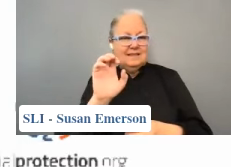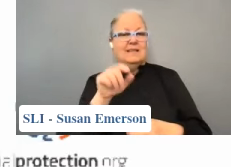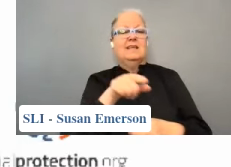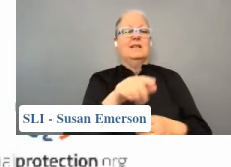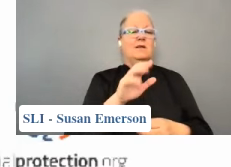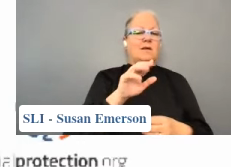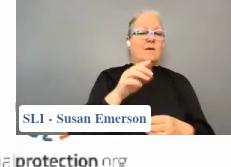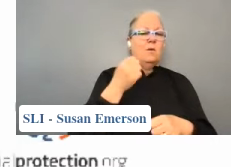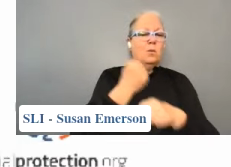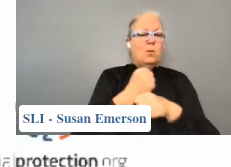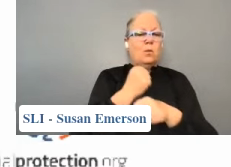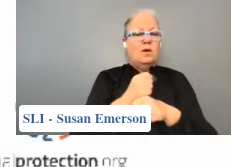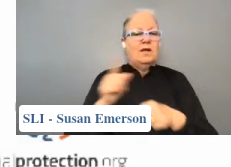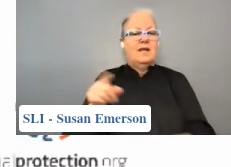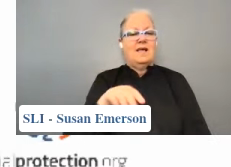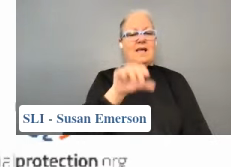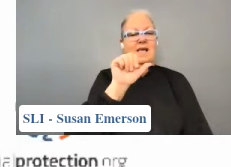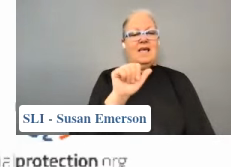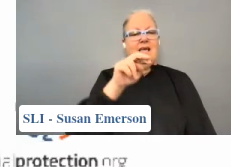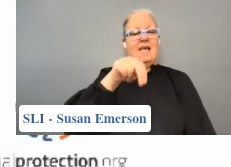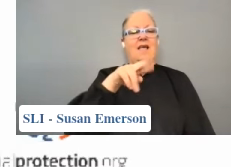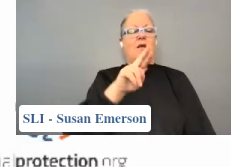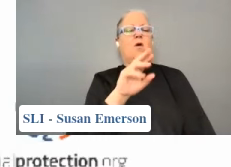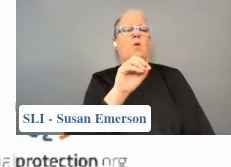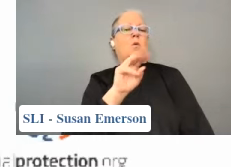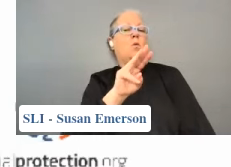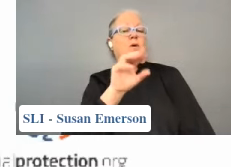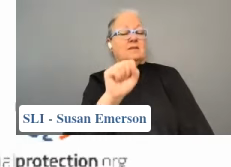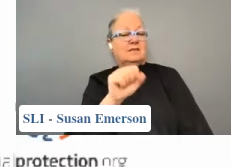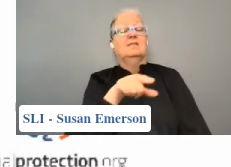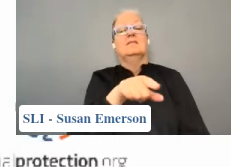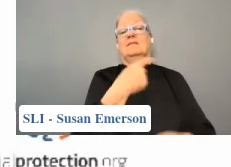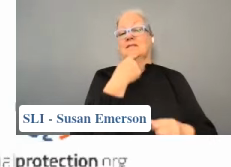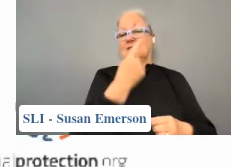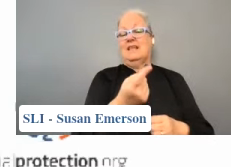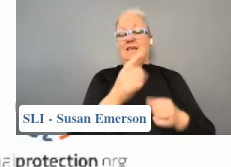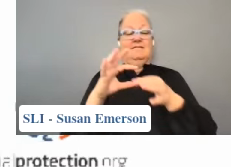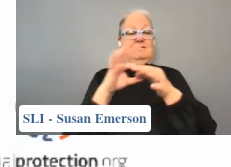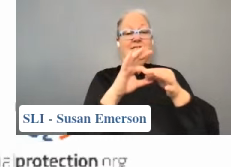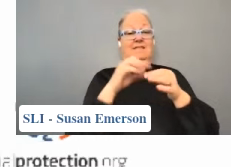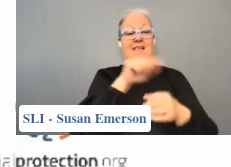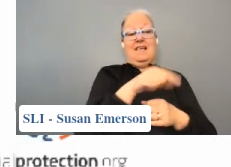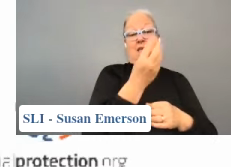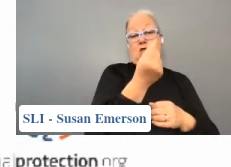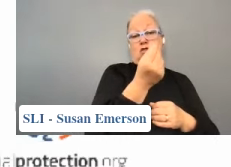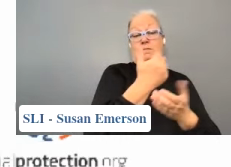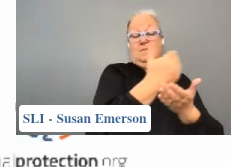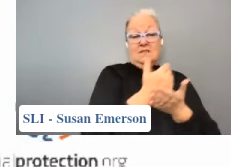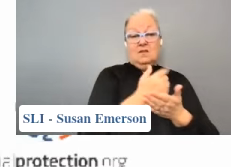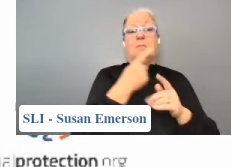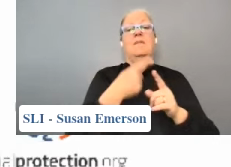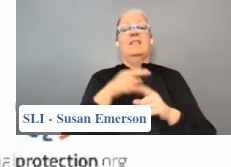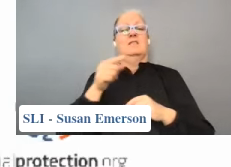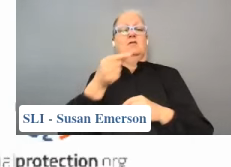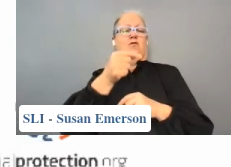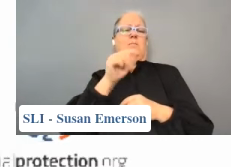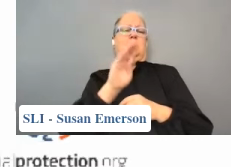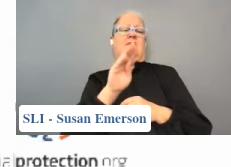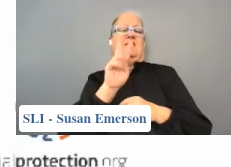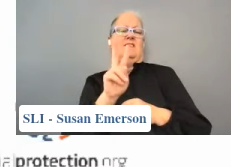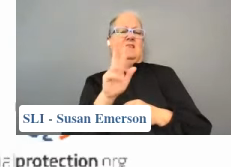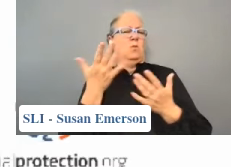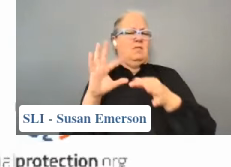research from ANROWS on the relationship between economic insecurity and violence against women. Dr.